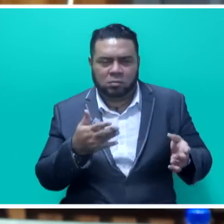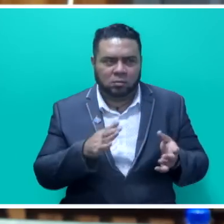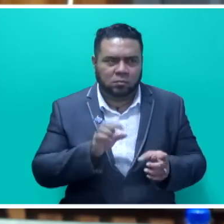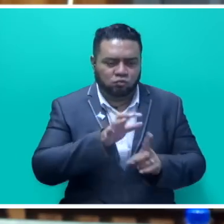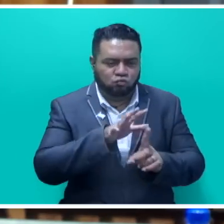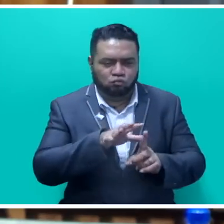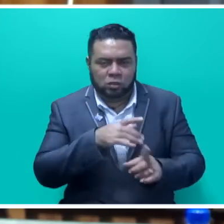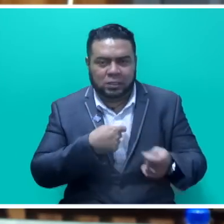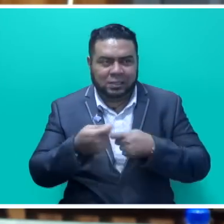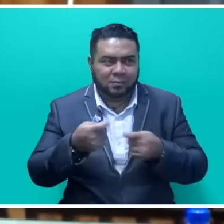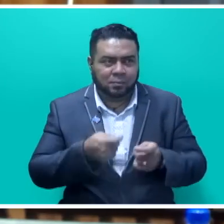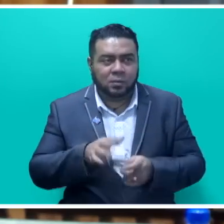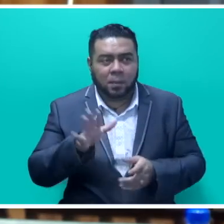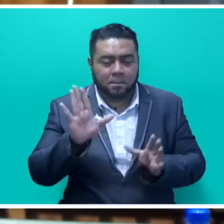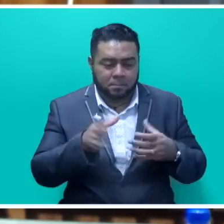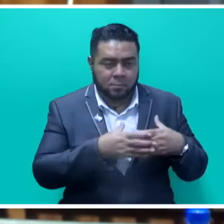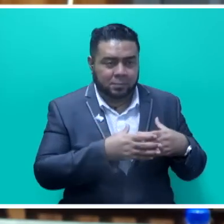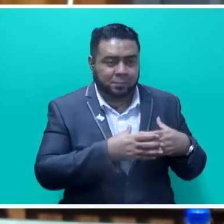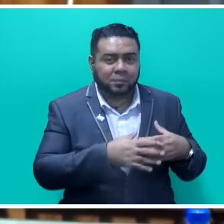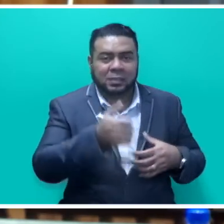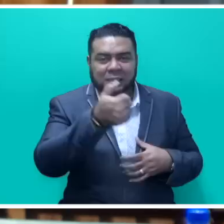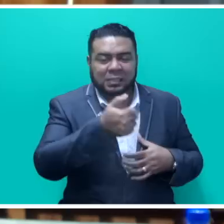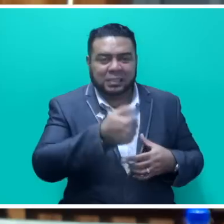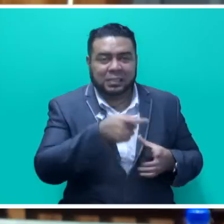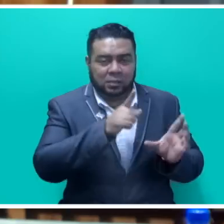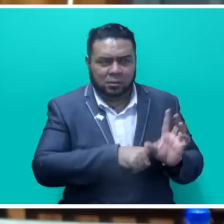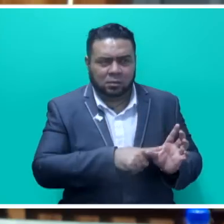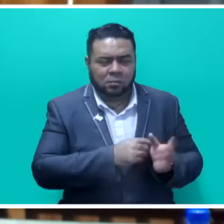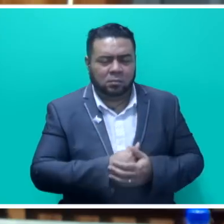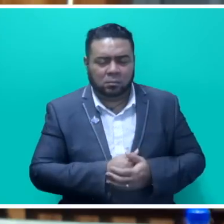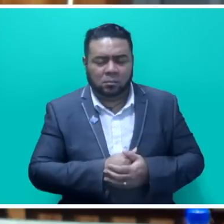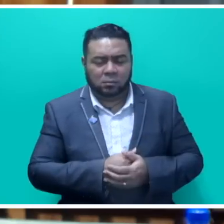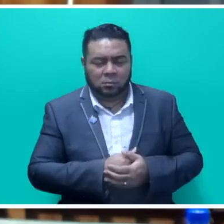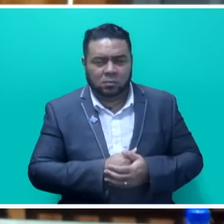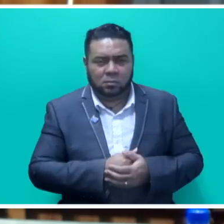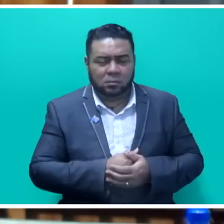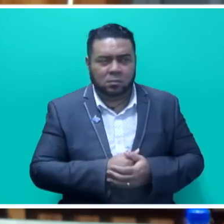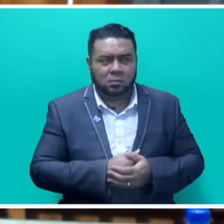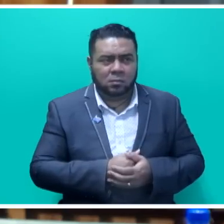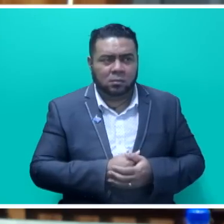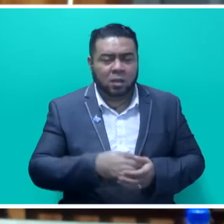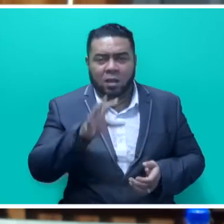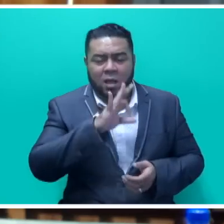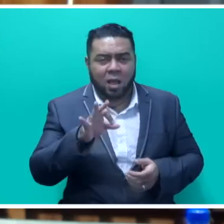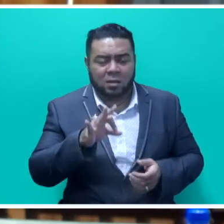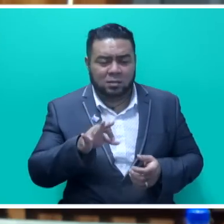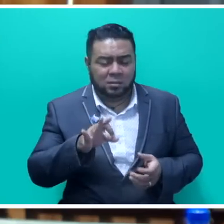been in government for 16 years, both as a party and an unelected